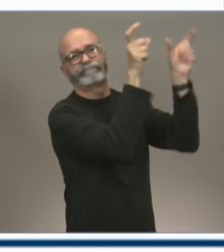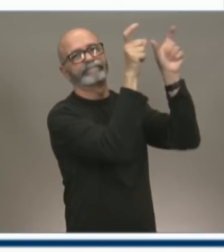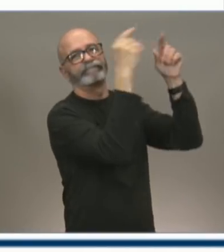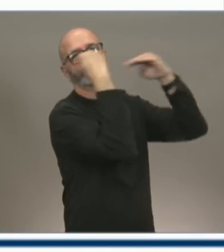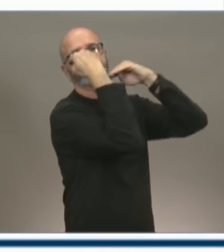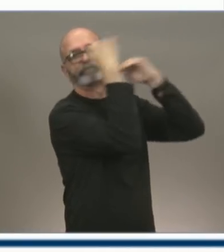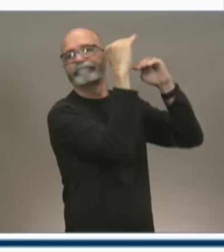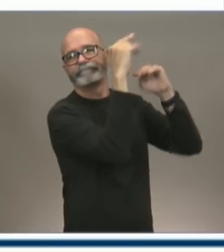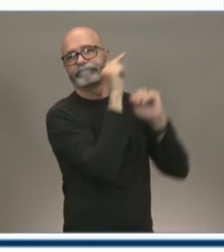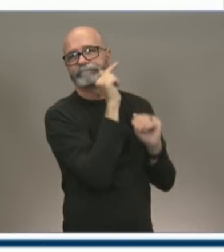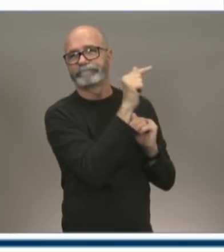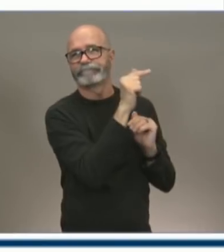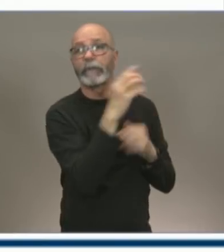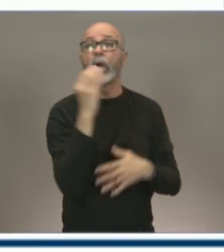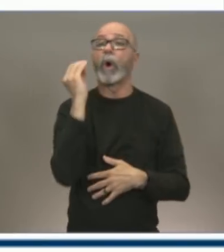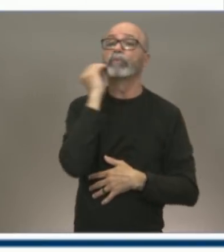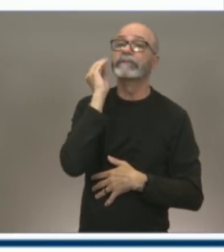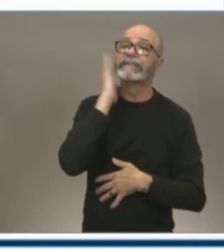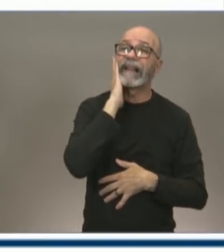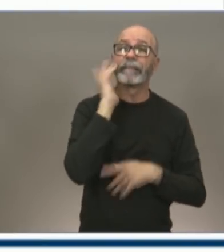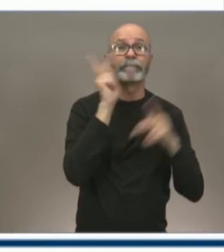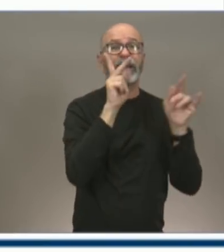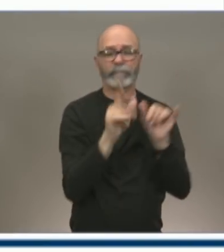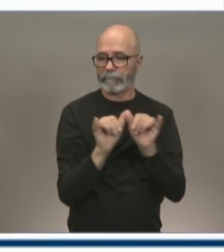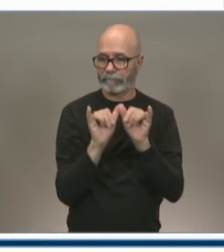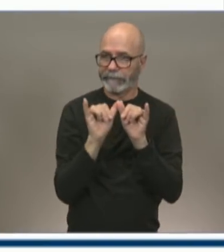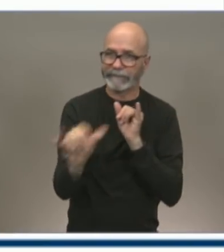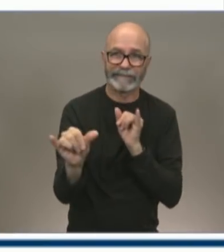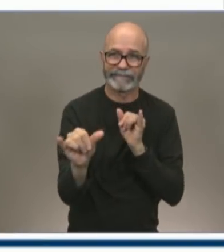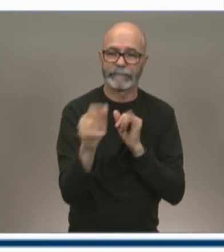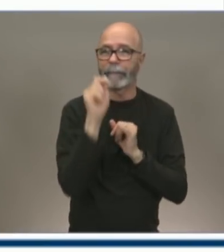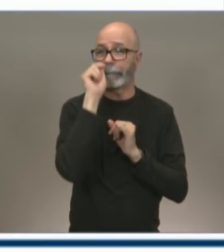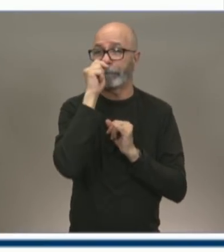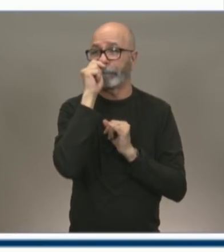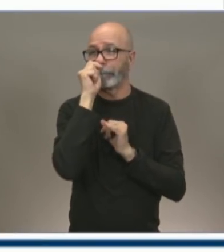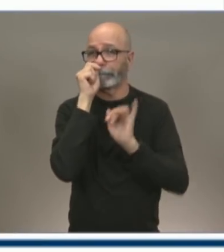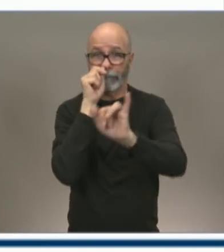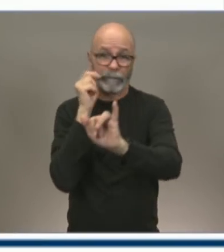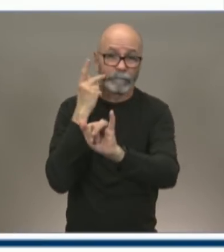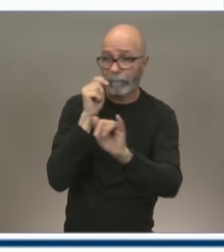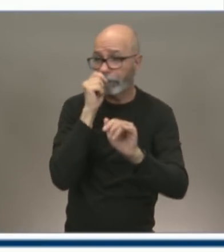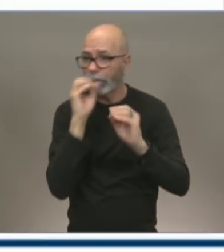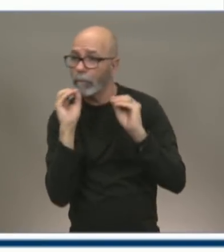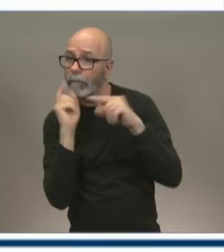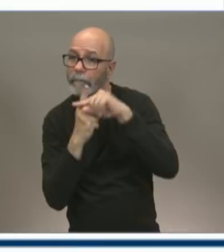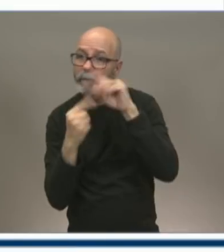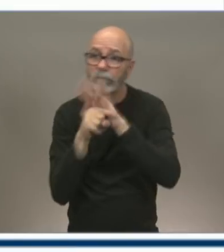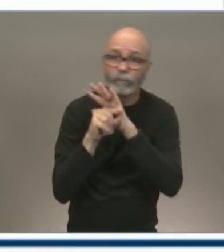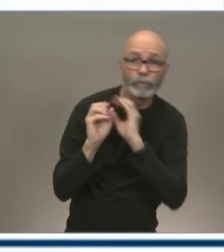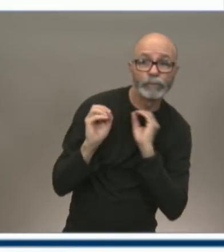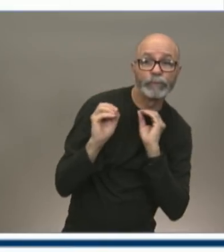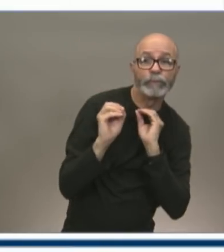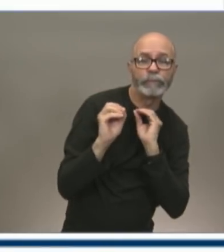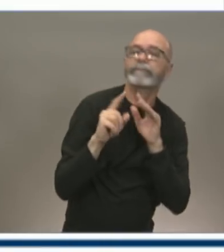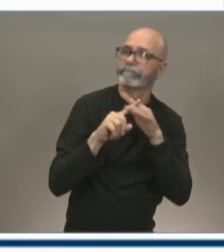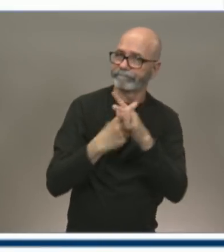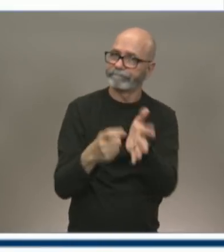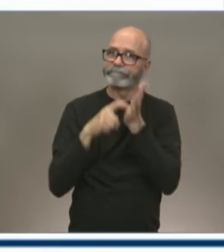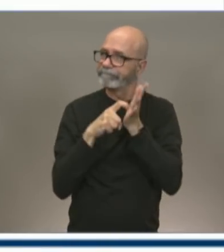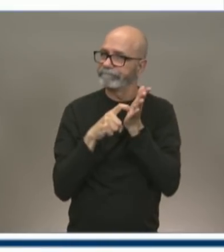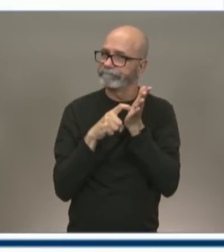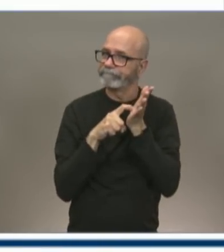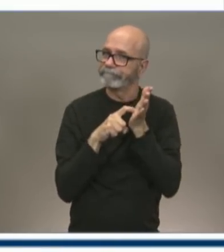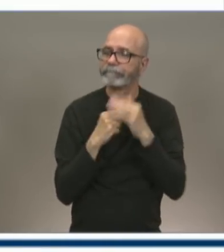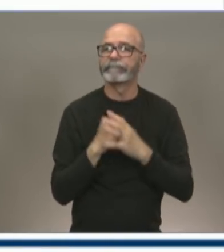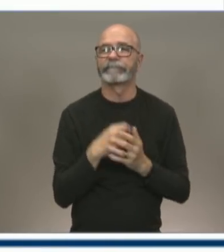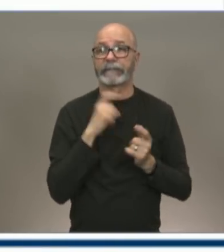have returned back. This will help prevent the spread of COVID and the variants. While we wait for more vaccines to